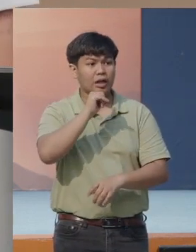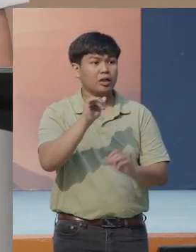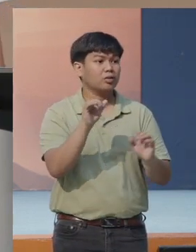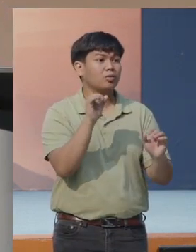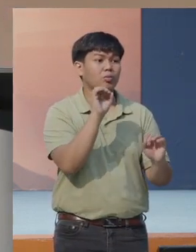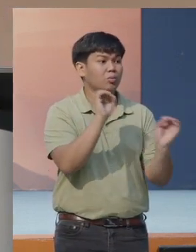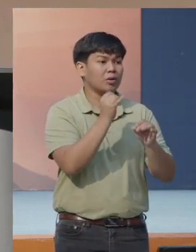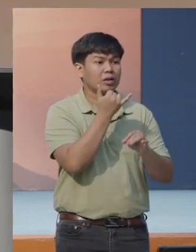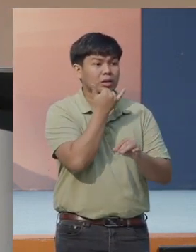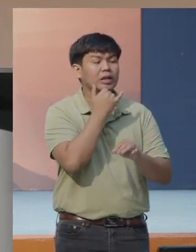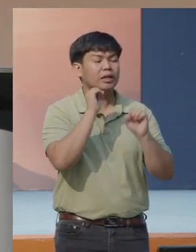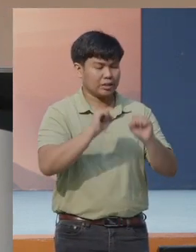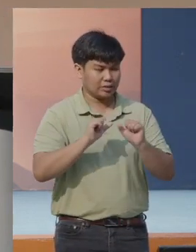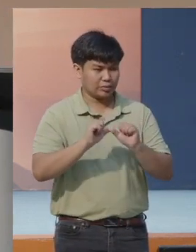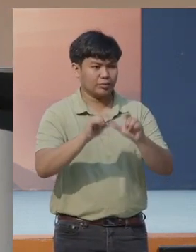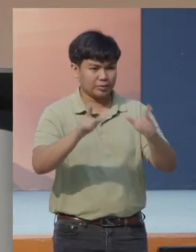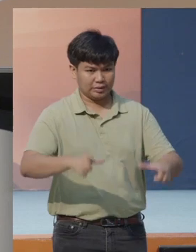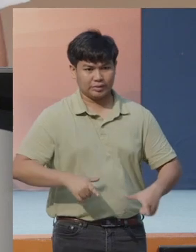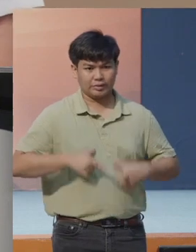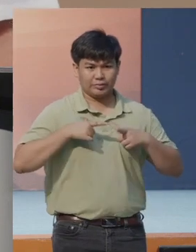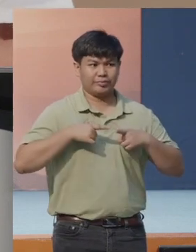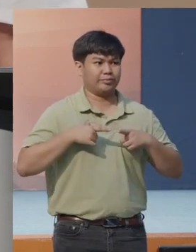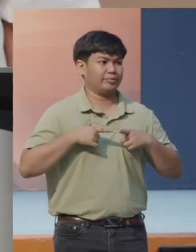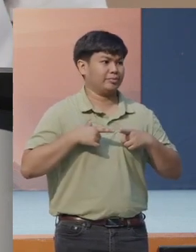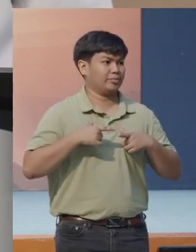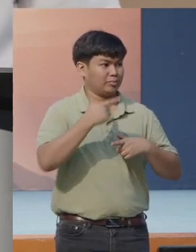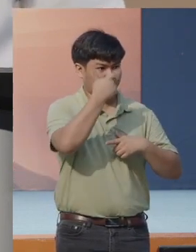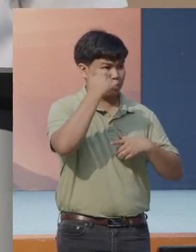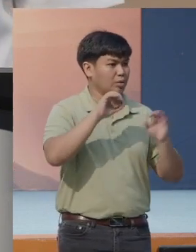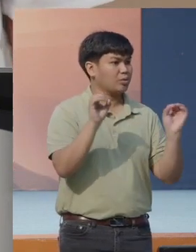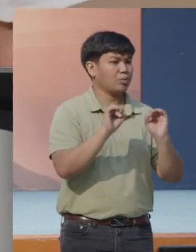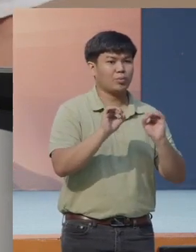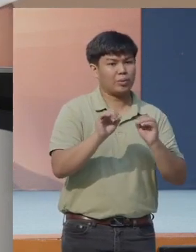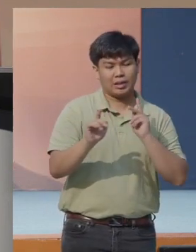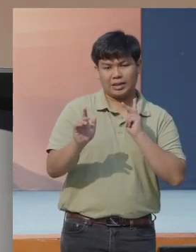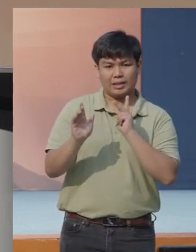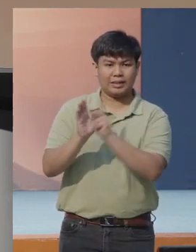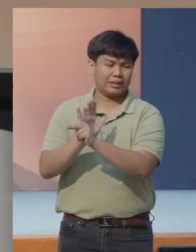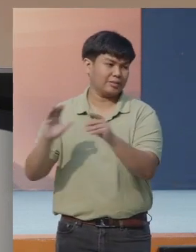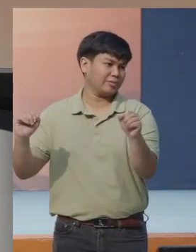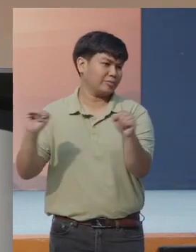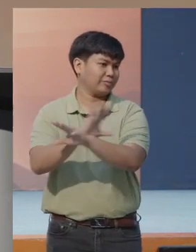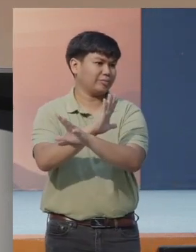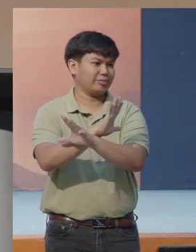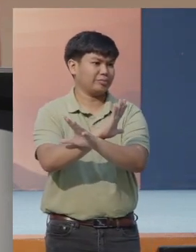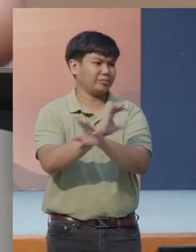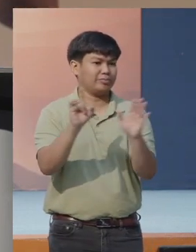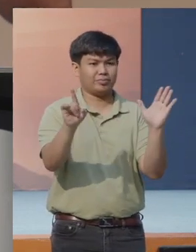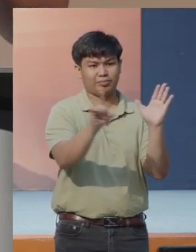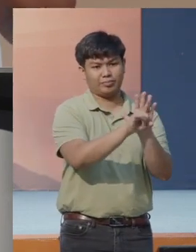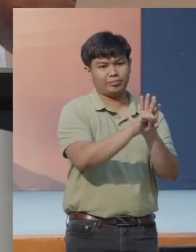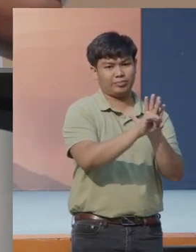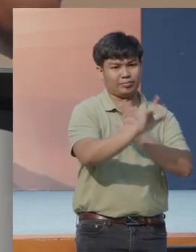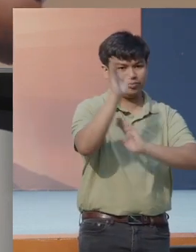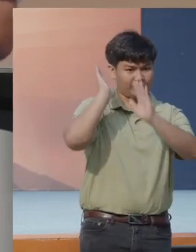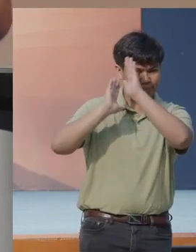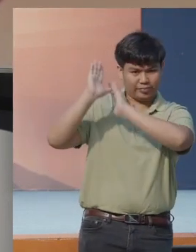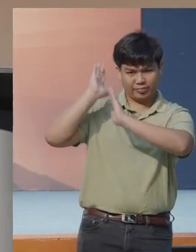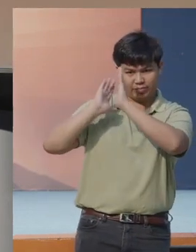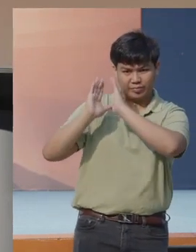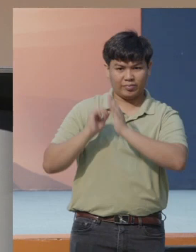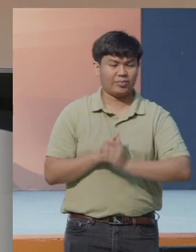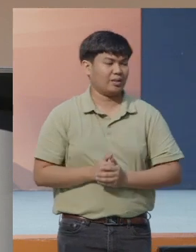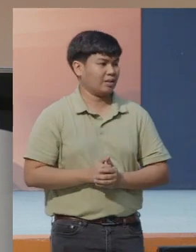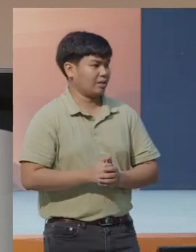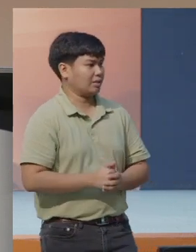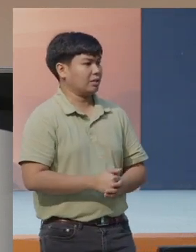to live because nobody will run after them for vengeance. Ang galing lang